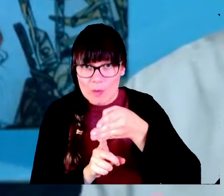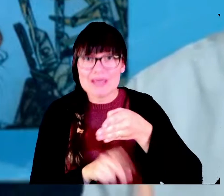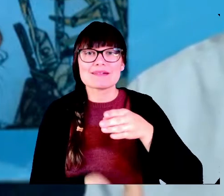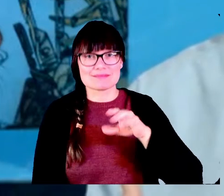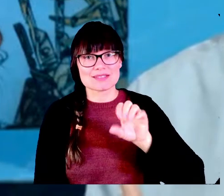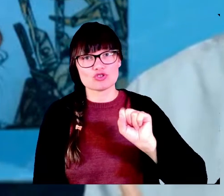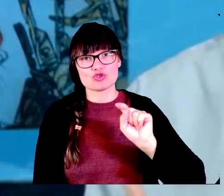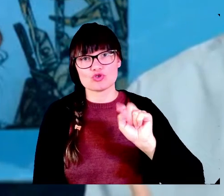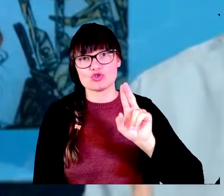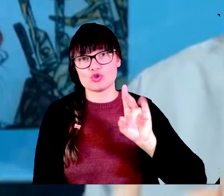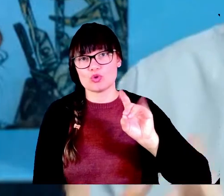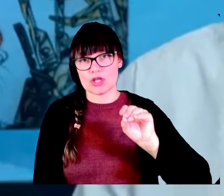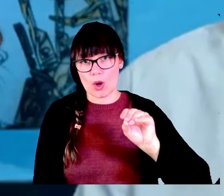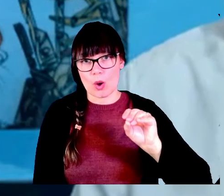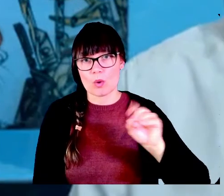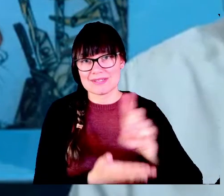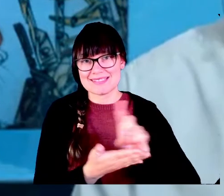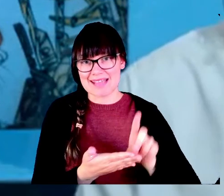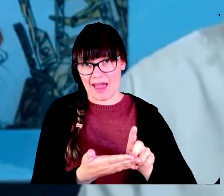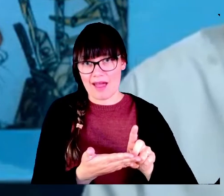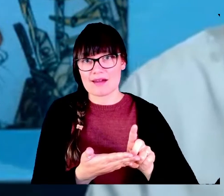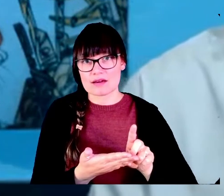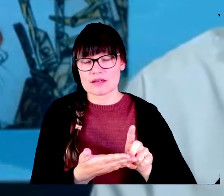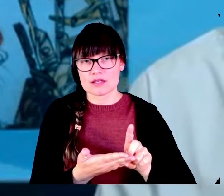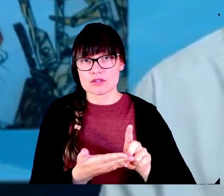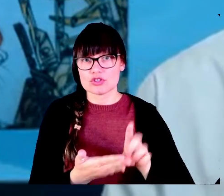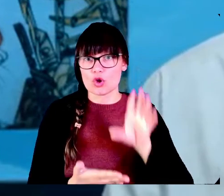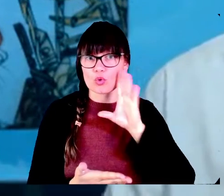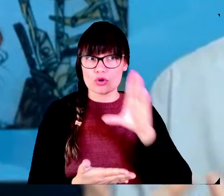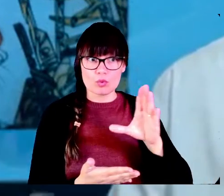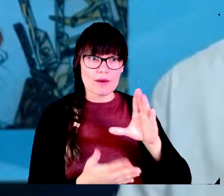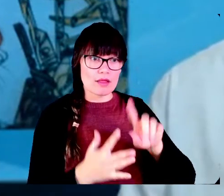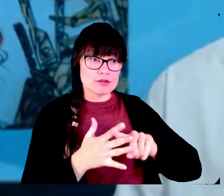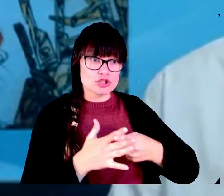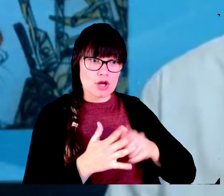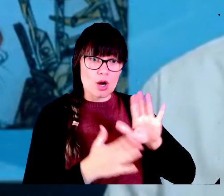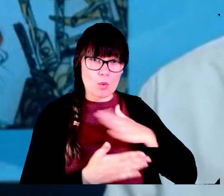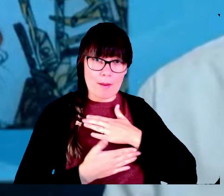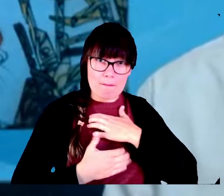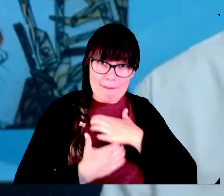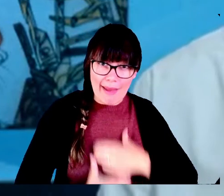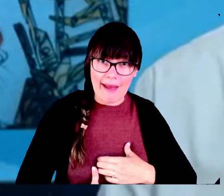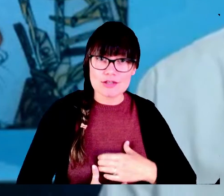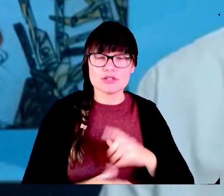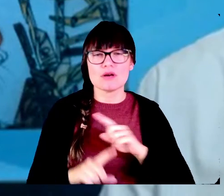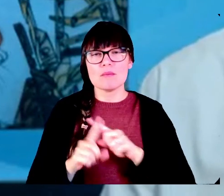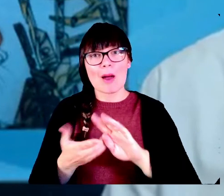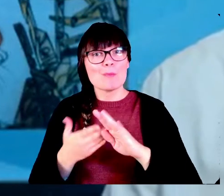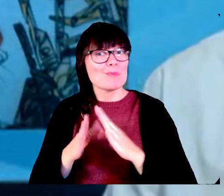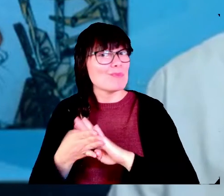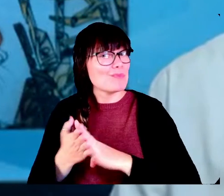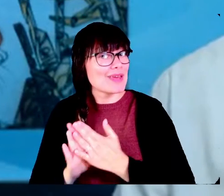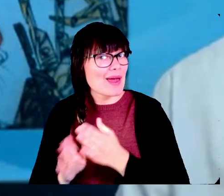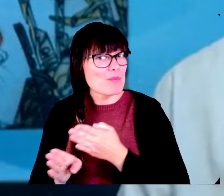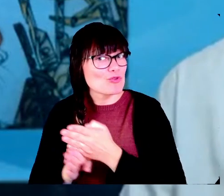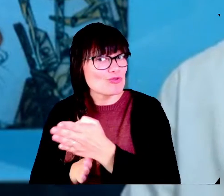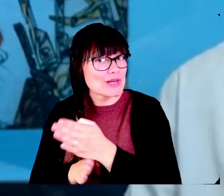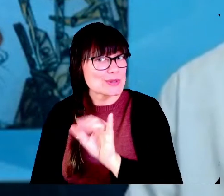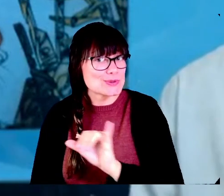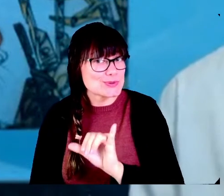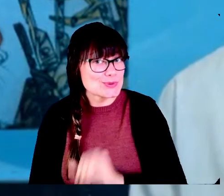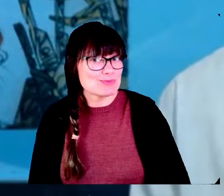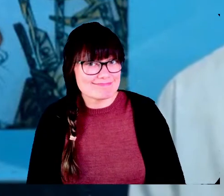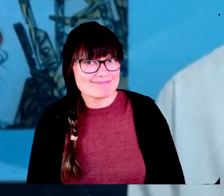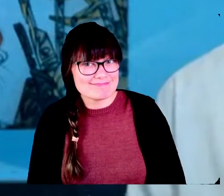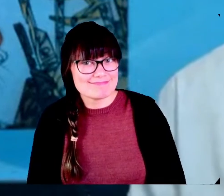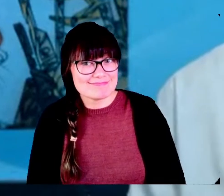you're able to not only do what you're passionate about and you're good at, but actually make it into a career, and maybe a pretty good one at that. So